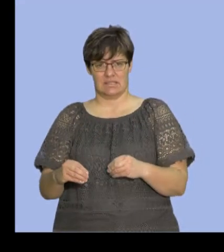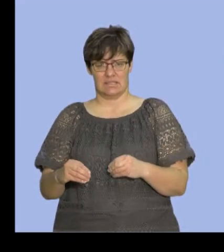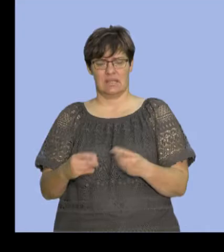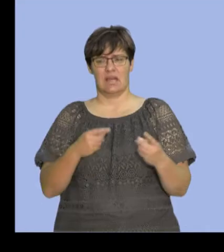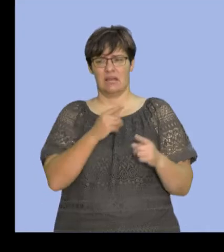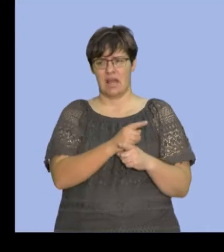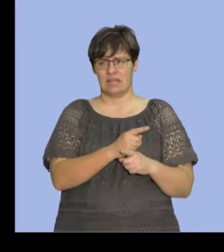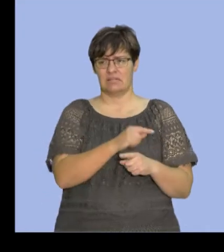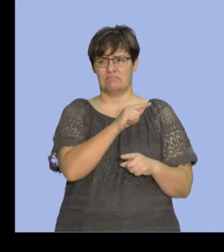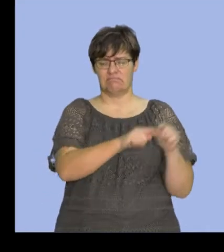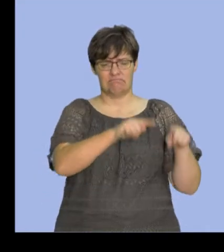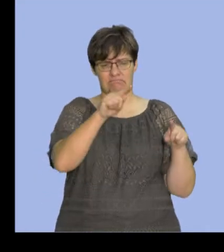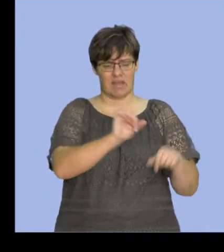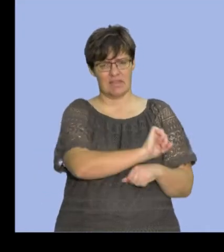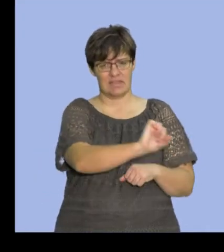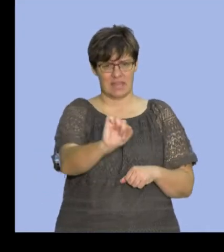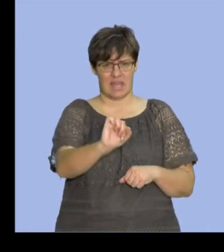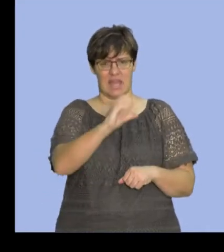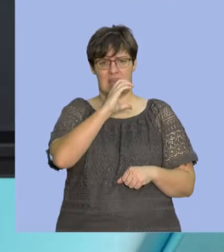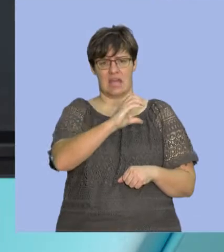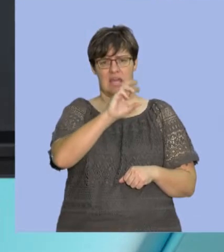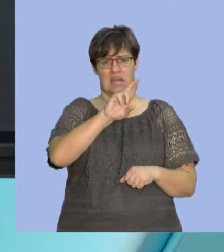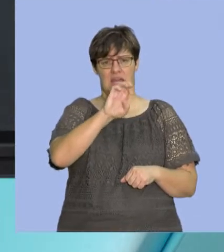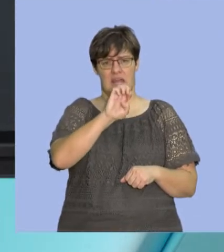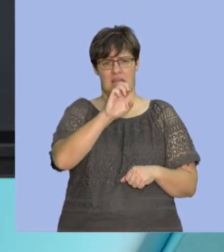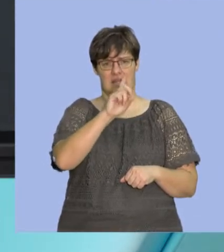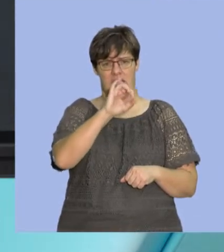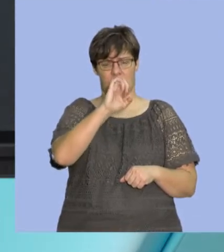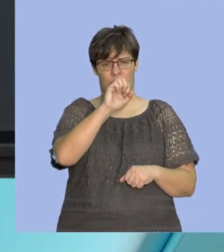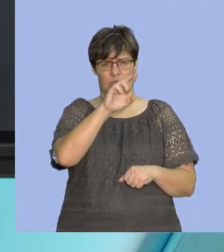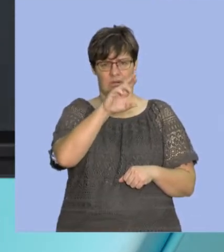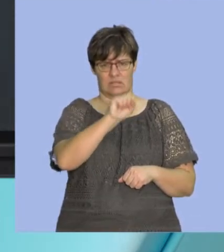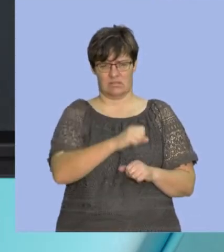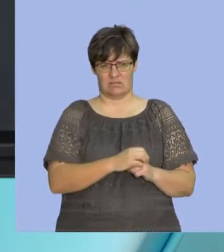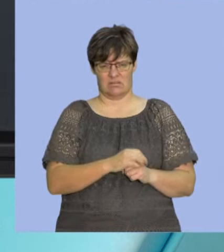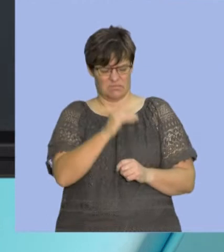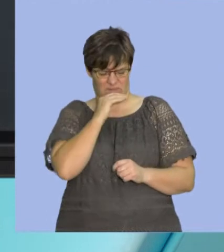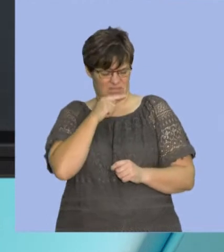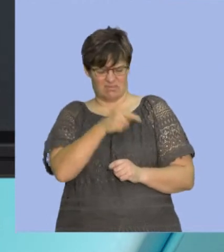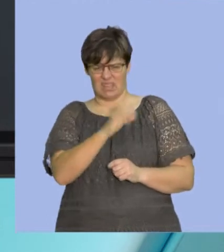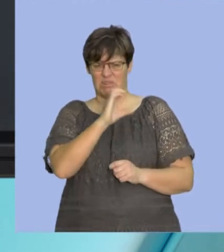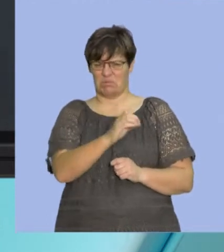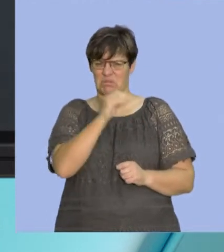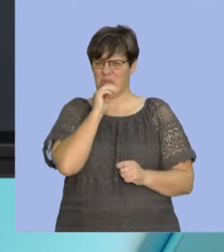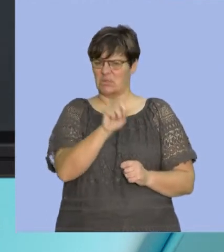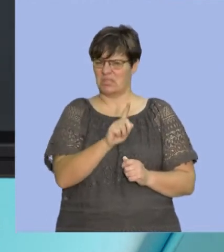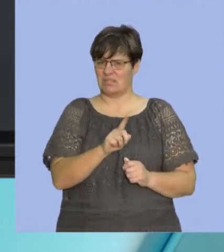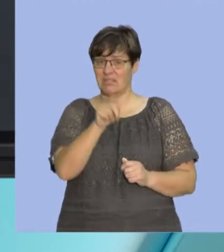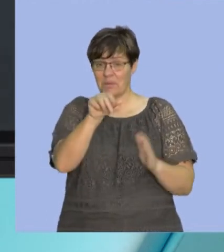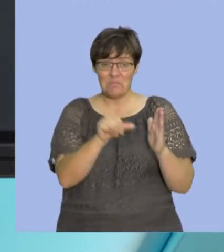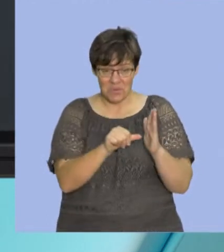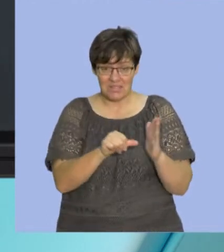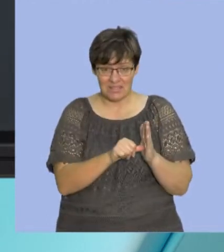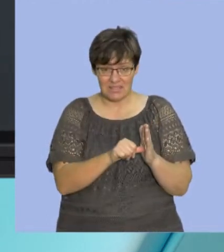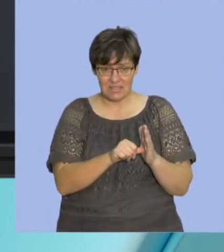creditors? Okay? In other words, firstly, what do we mean by a creditor? It is important, it